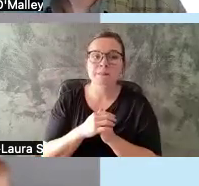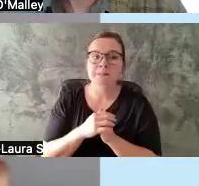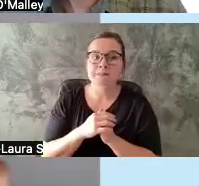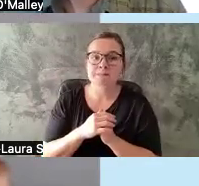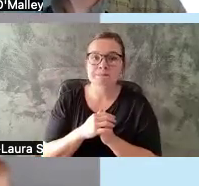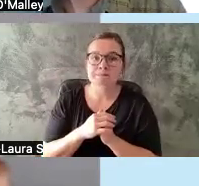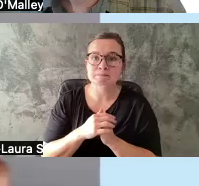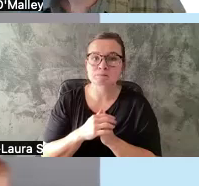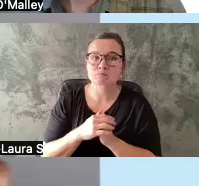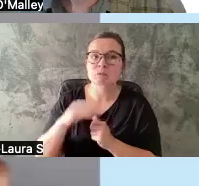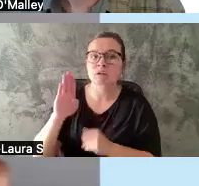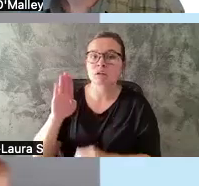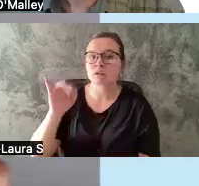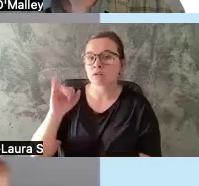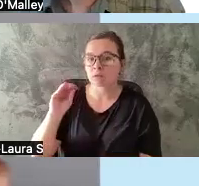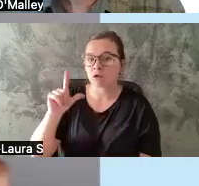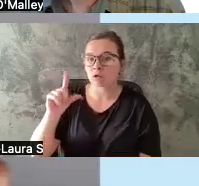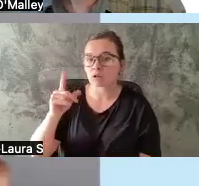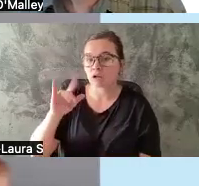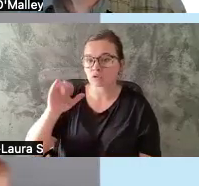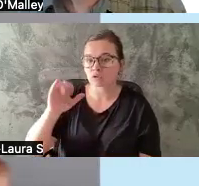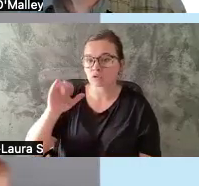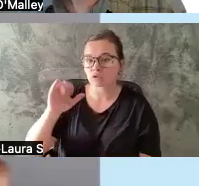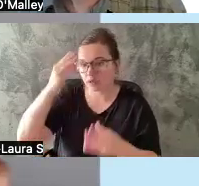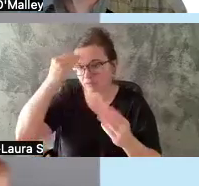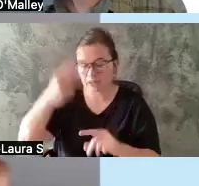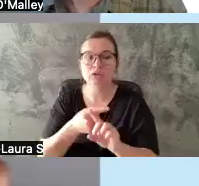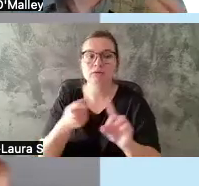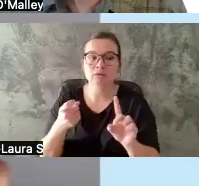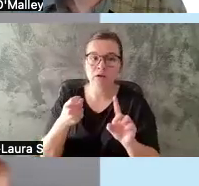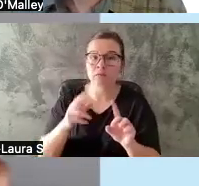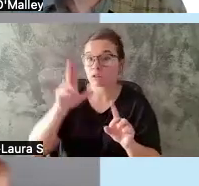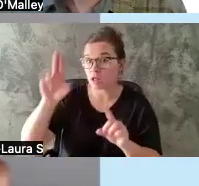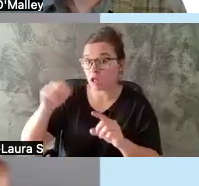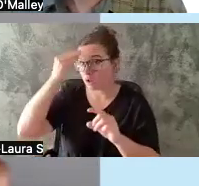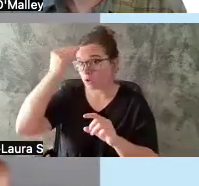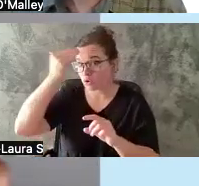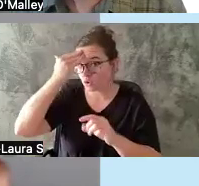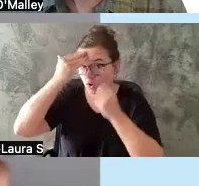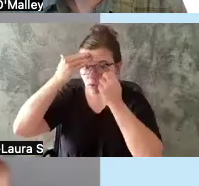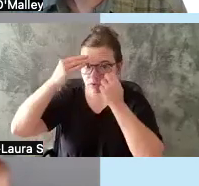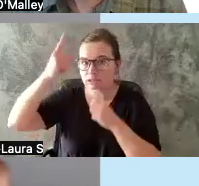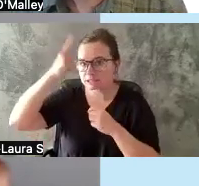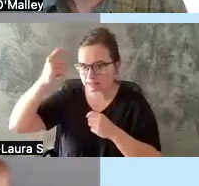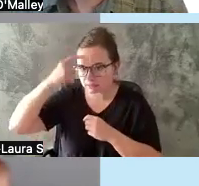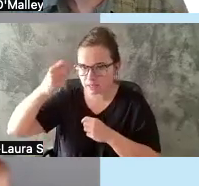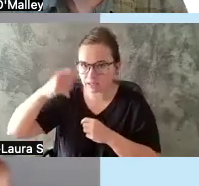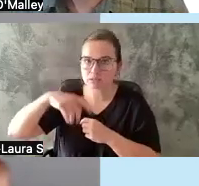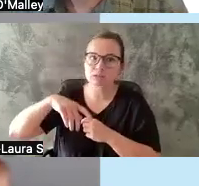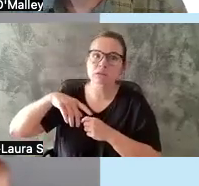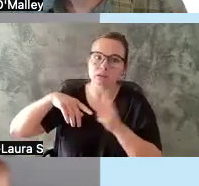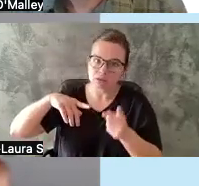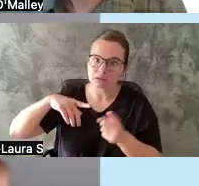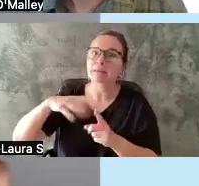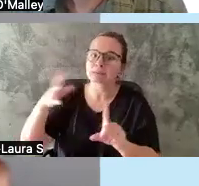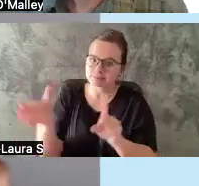The biological information from the unknown suspect or the ultimately